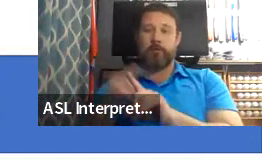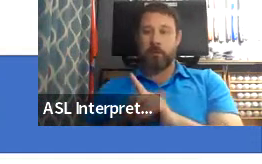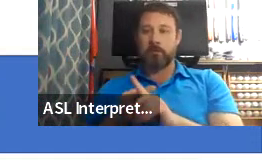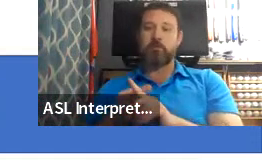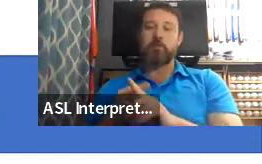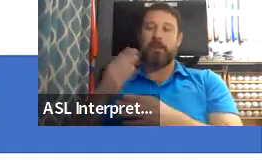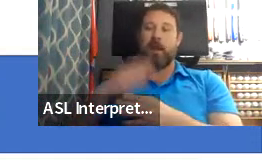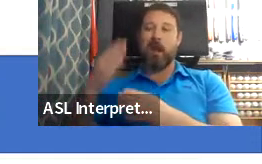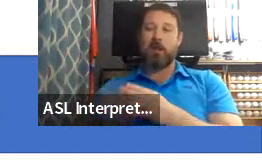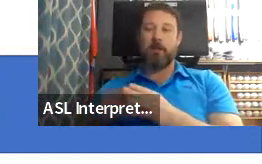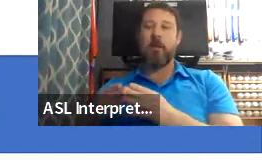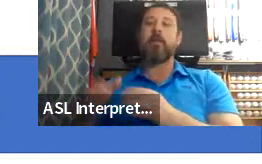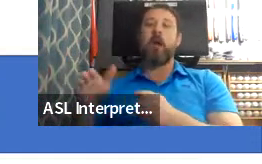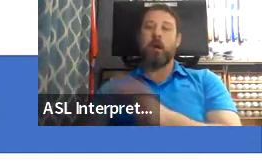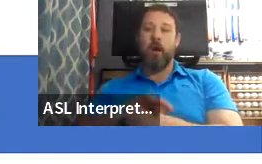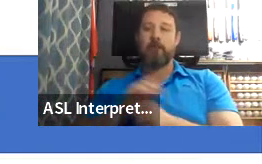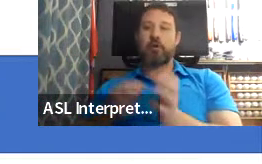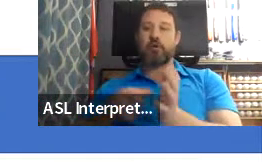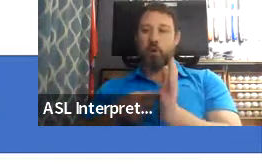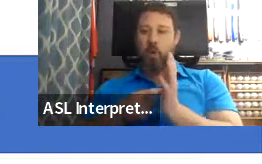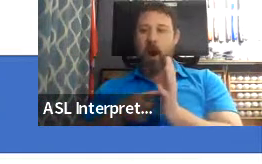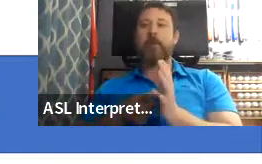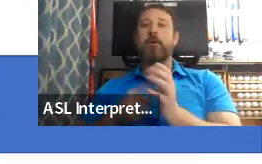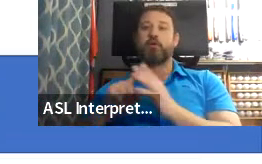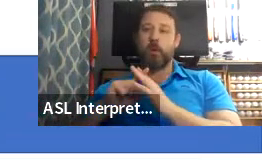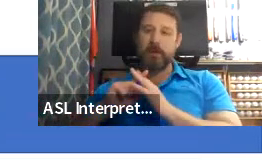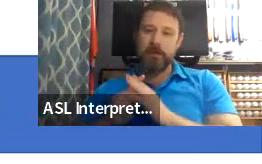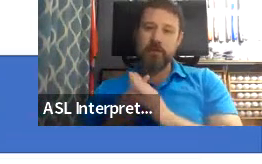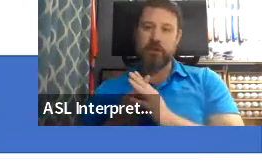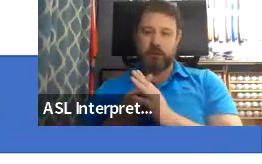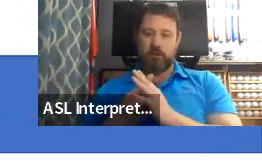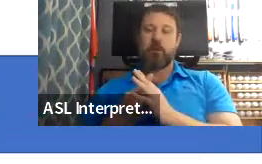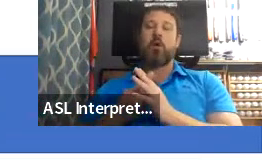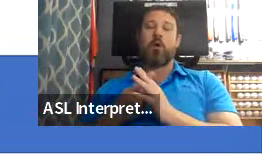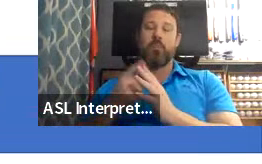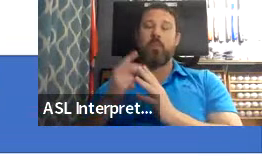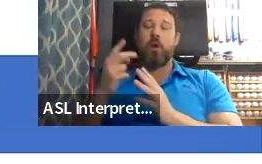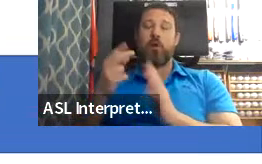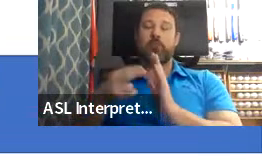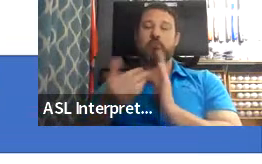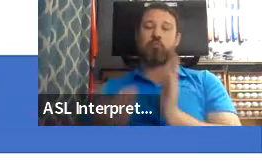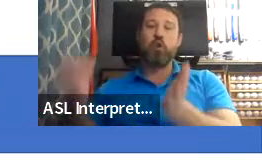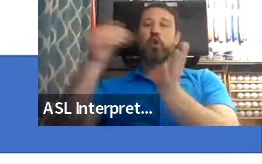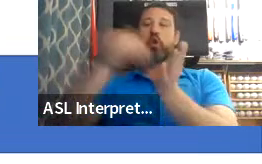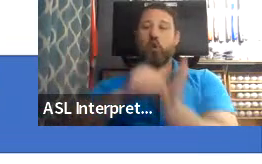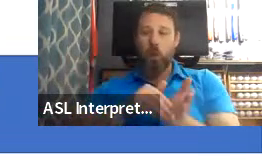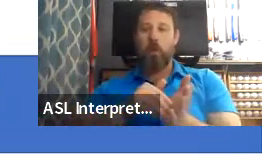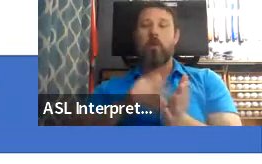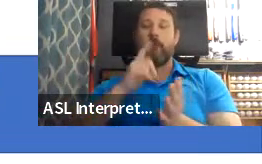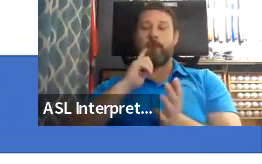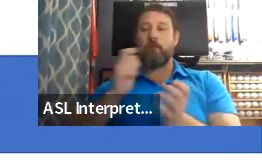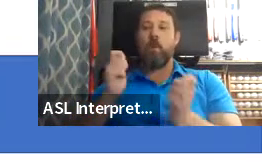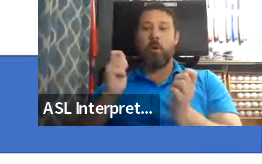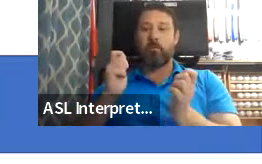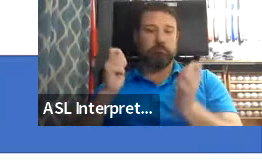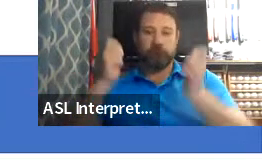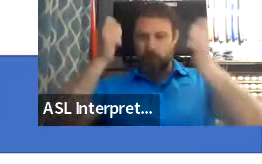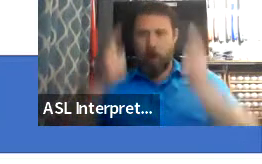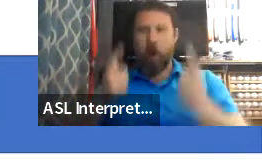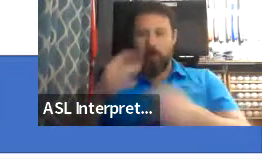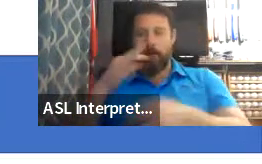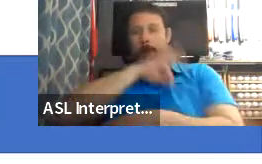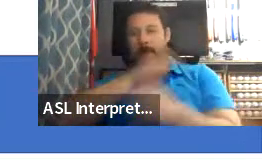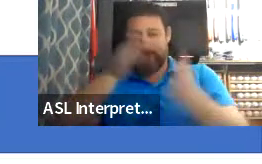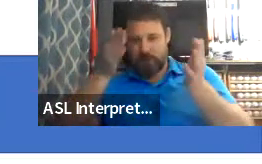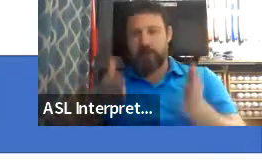continuous coverage requirement to initiate or start the Medi-Cal renewals for all of our Medi-Cal